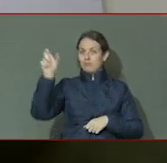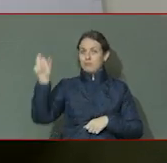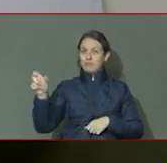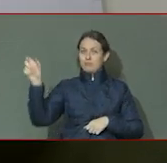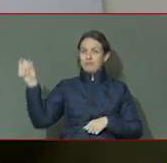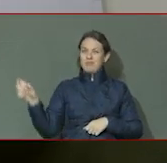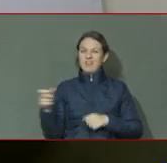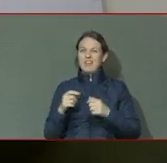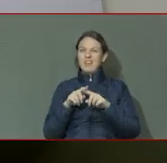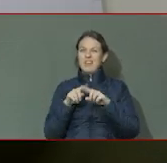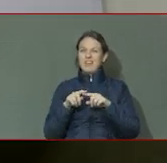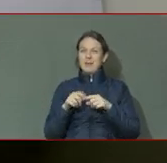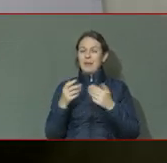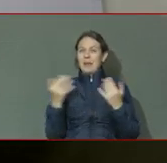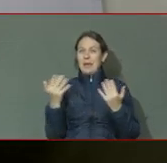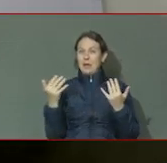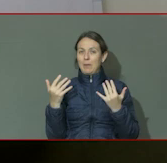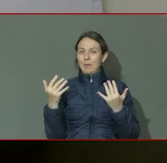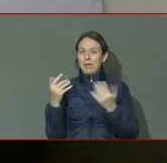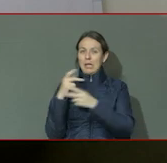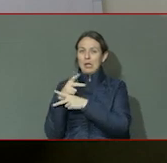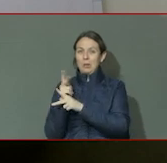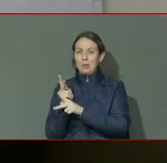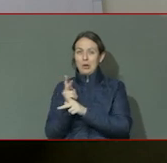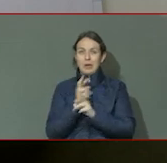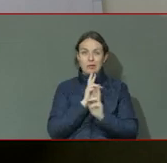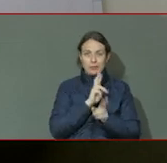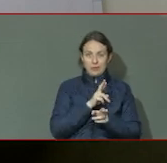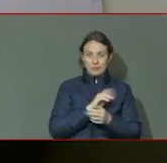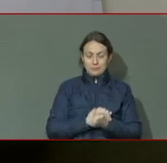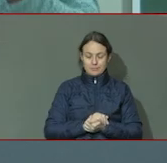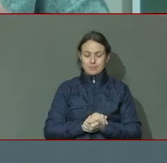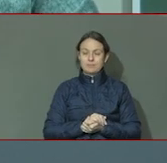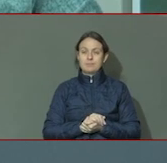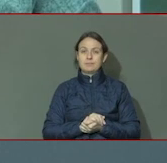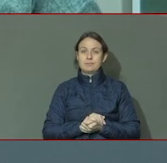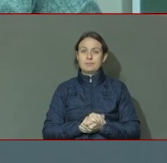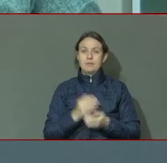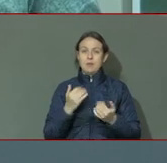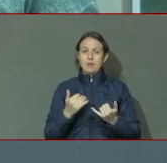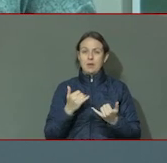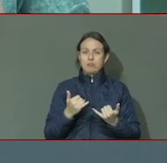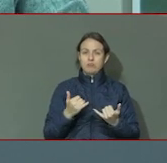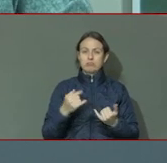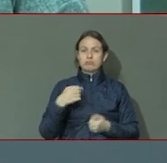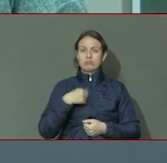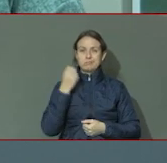chemical equation that is given. Okay, now I just want to show you why does it make more sense for